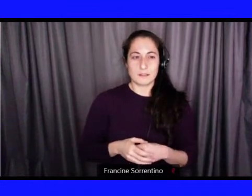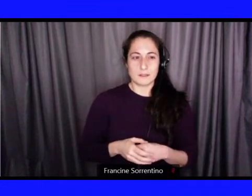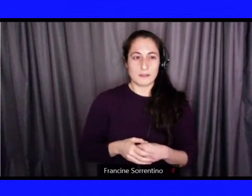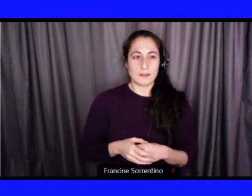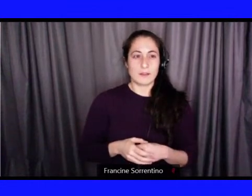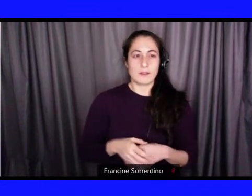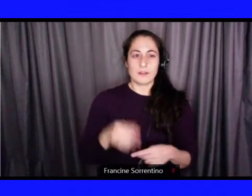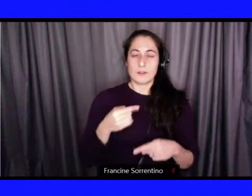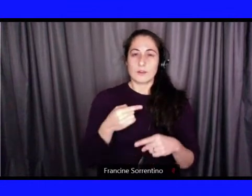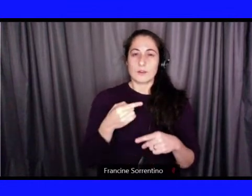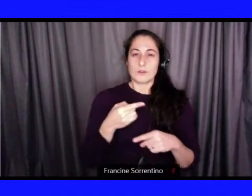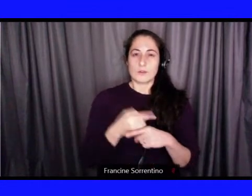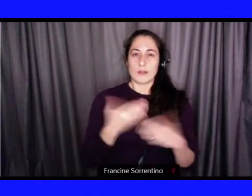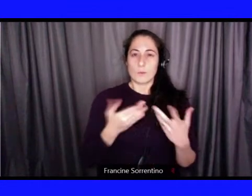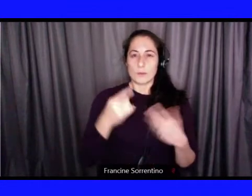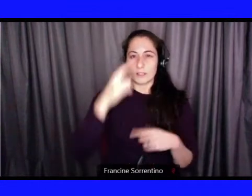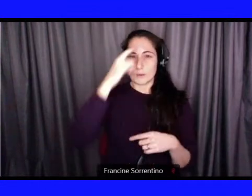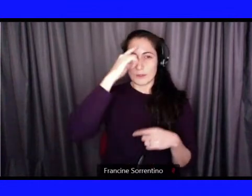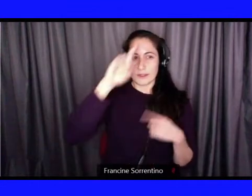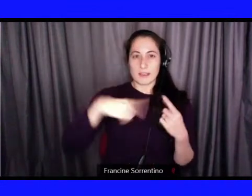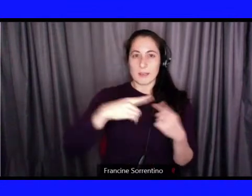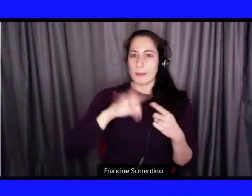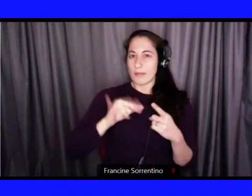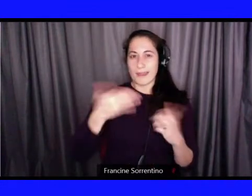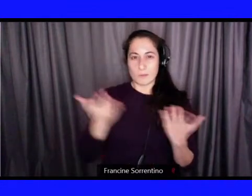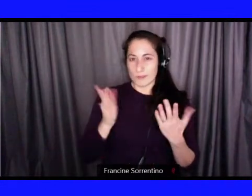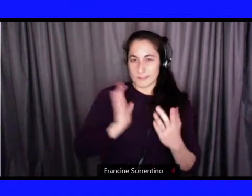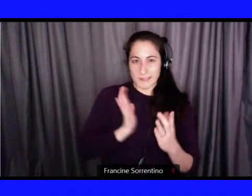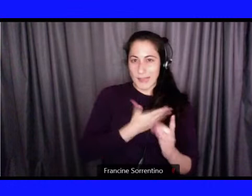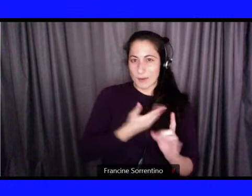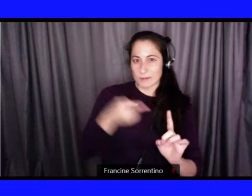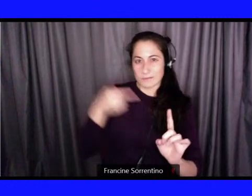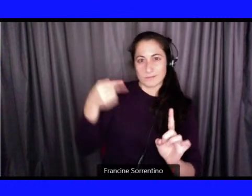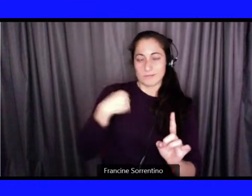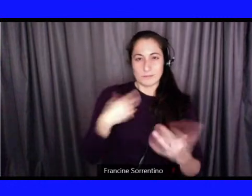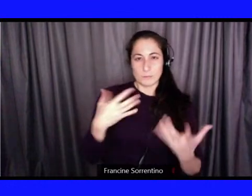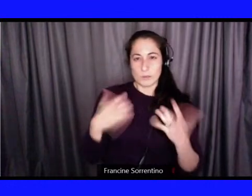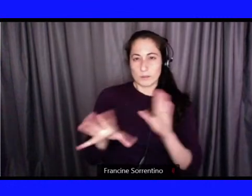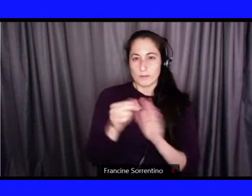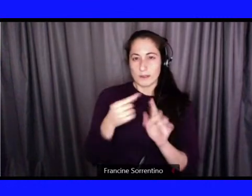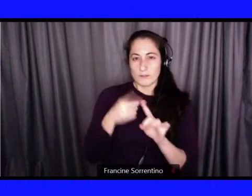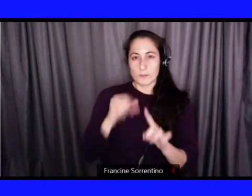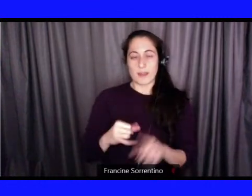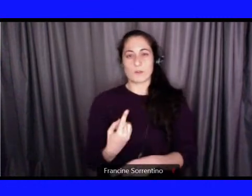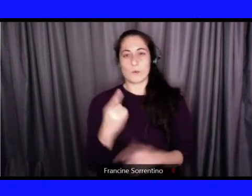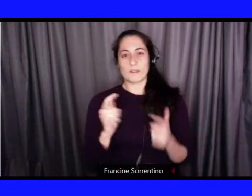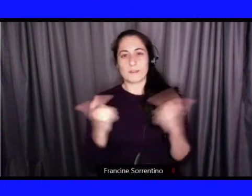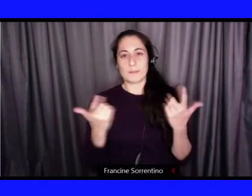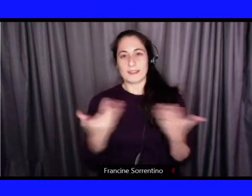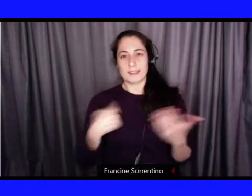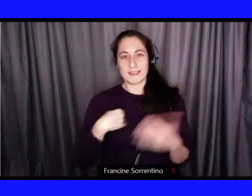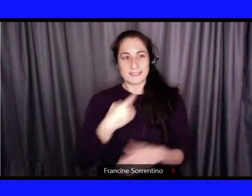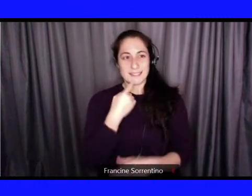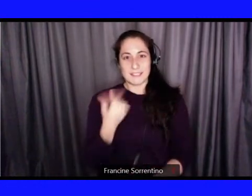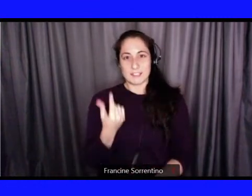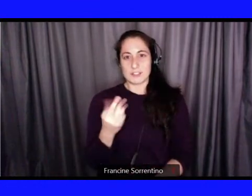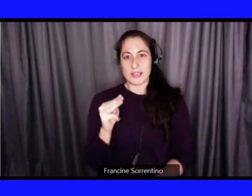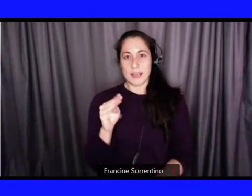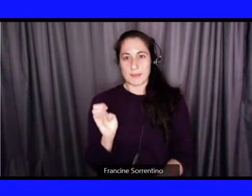health provisions, I guess you would say, support for that. So I think there's going to be elements of it that, if they are